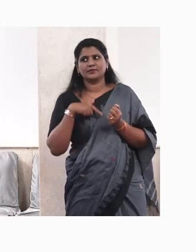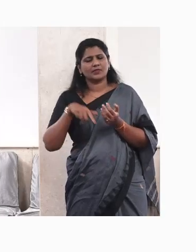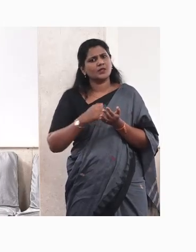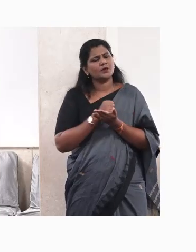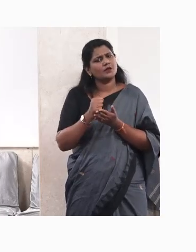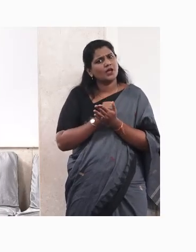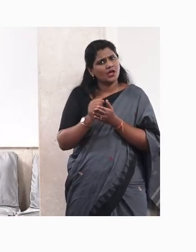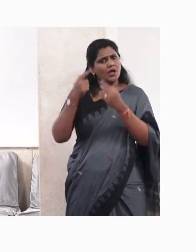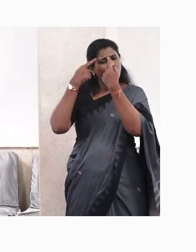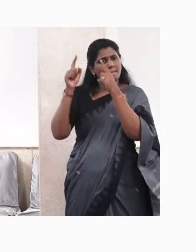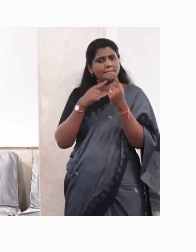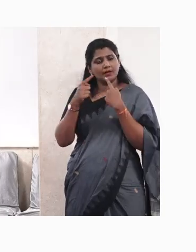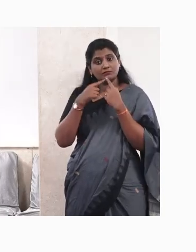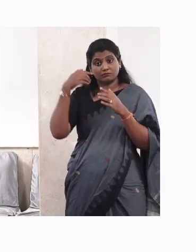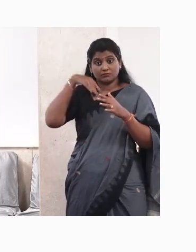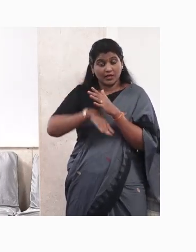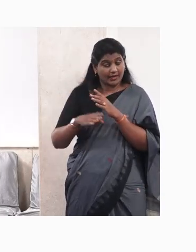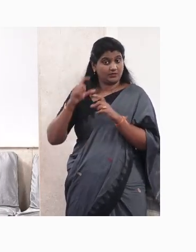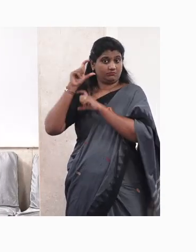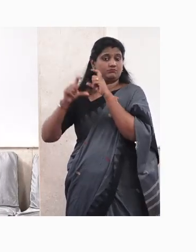practice open dialogue in the form